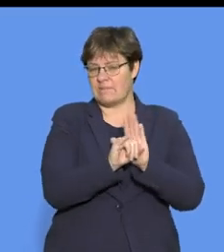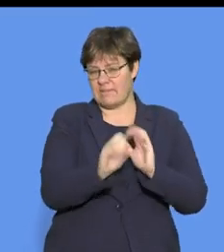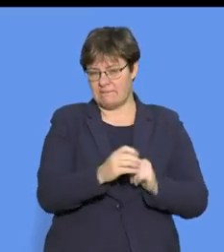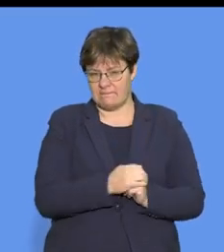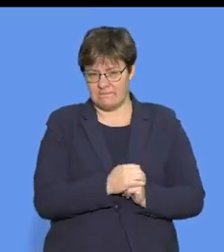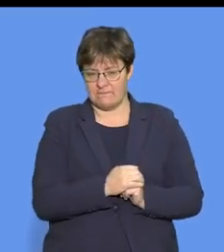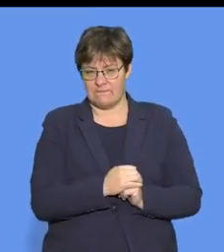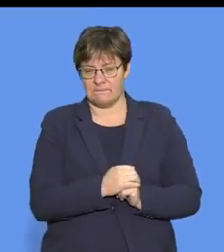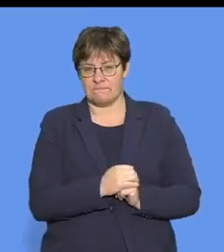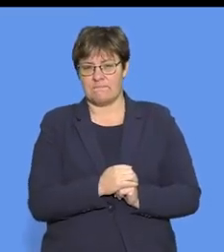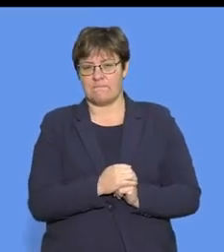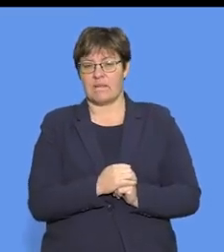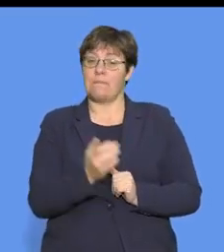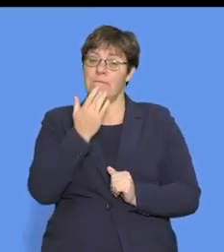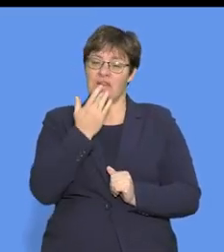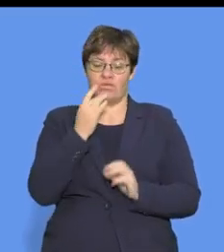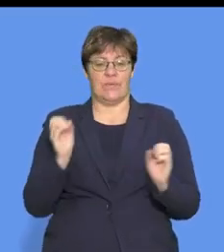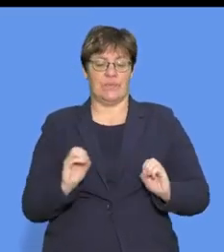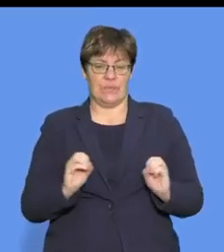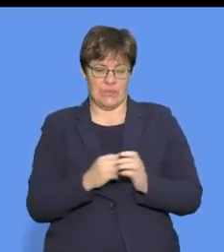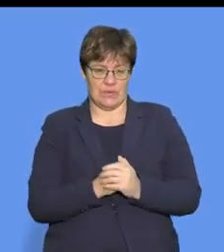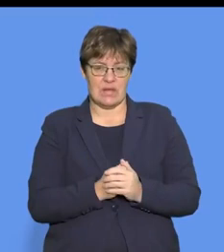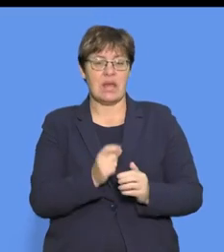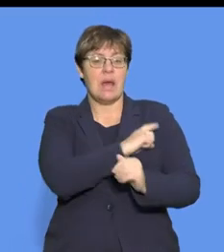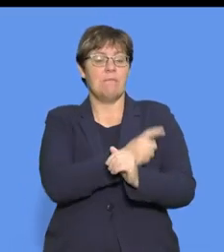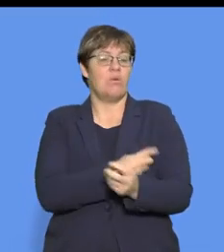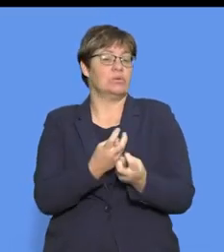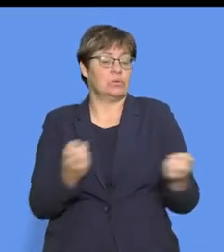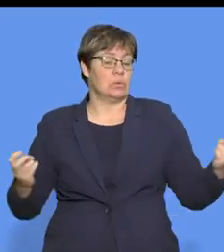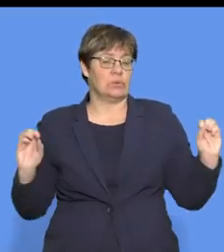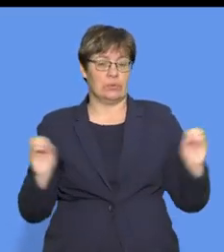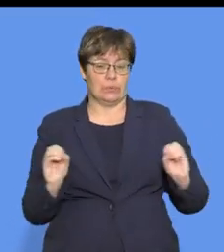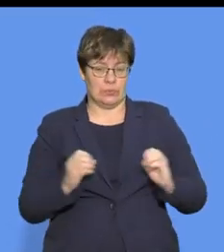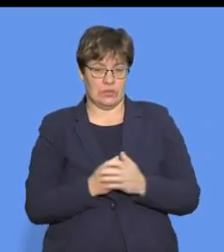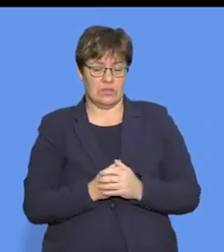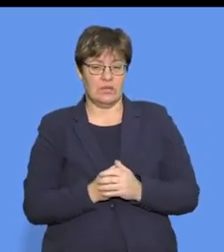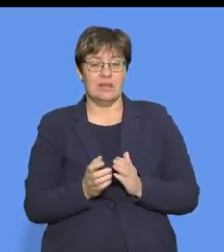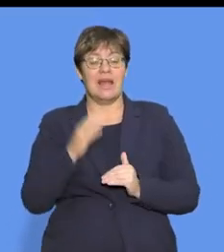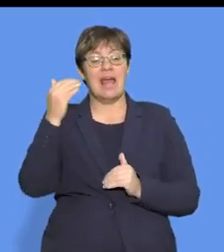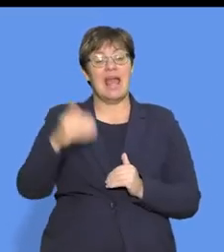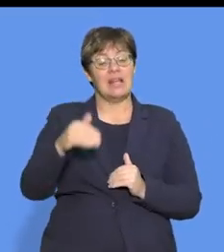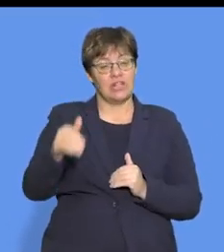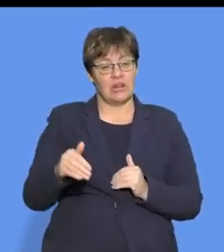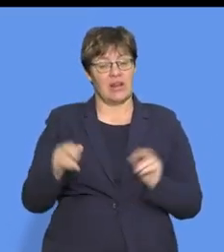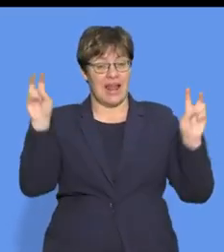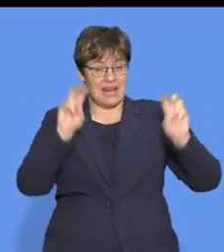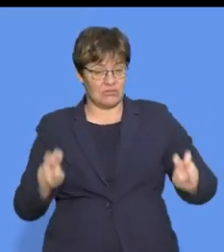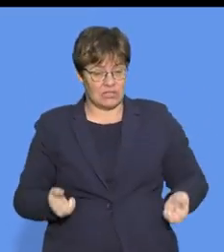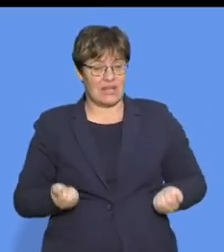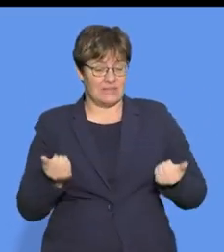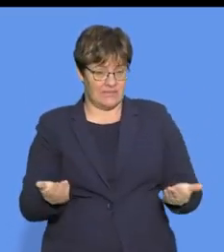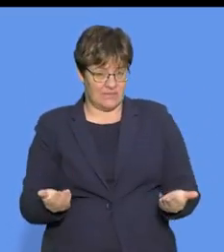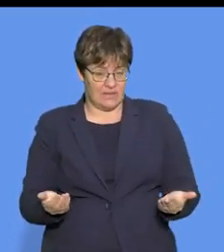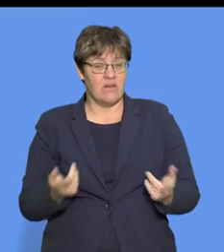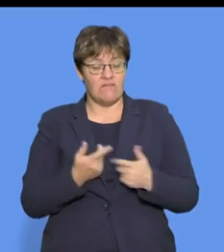identify that. In this case, there's no battery, there's no power source, but we are giving external